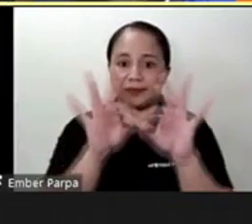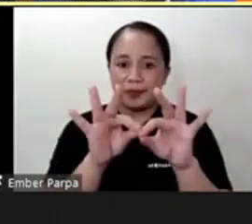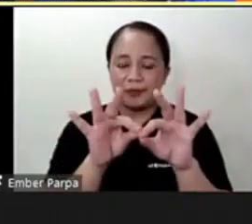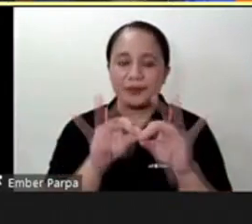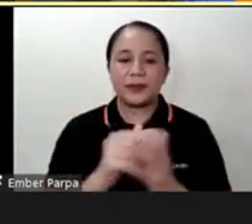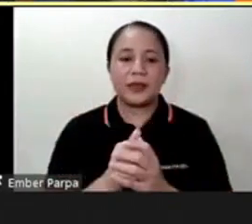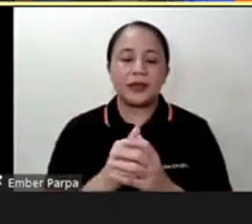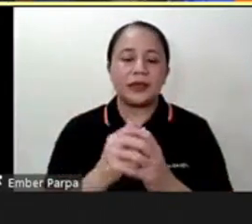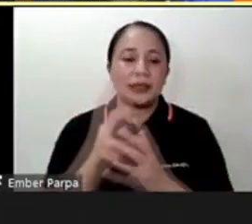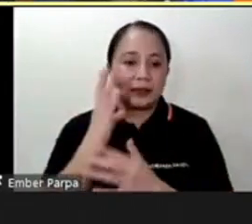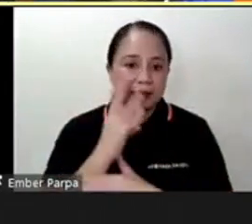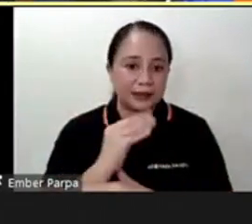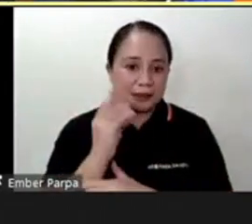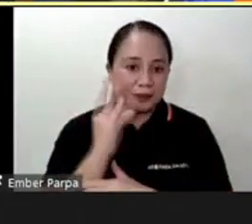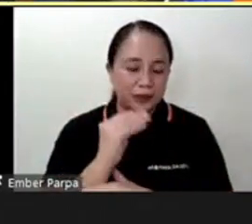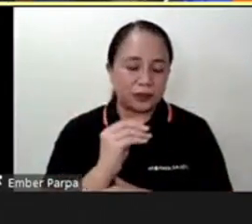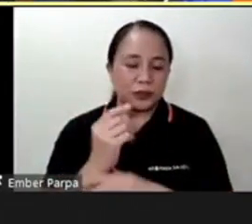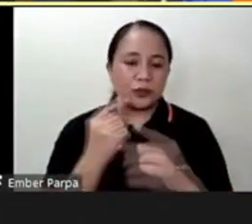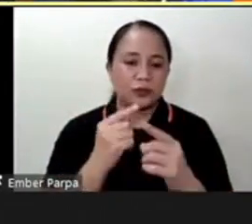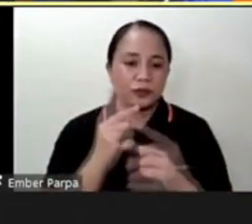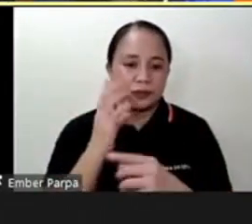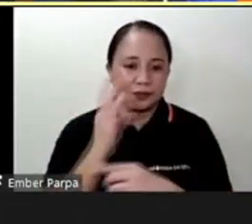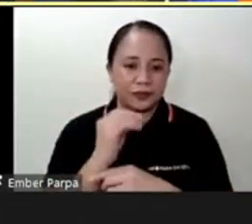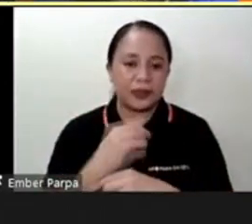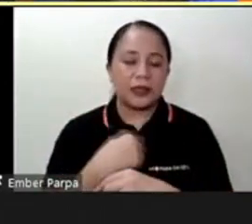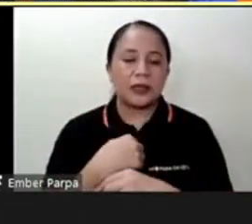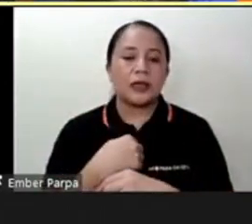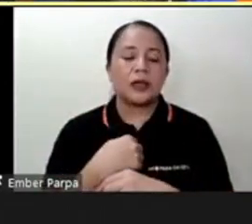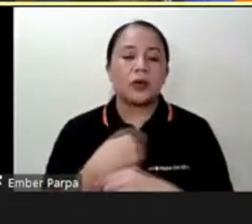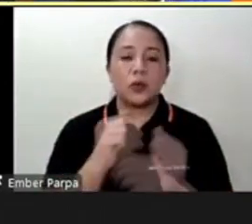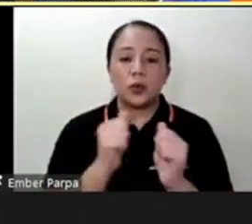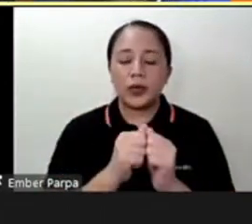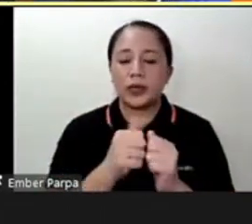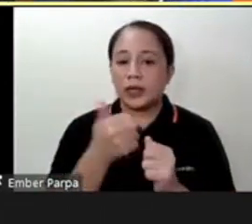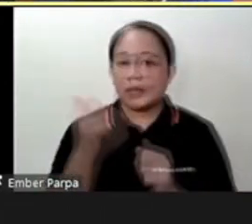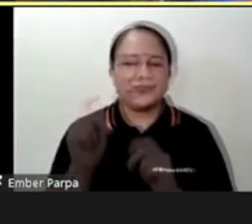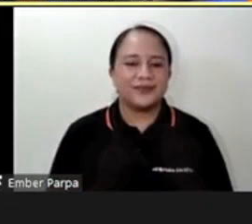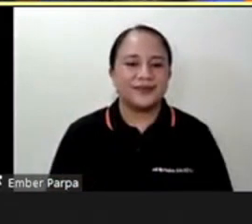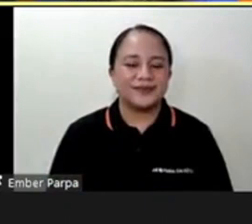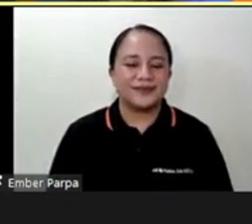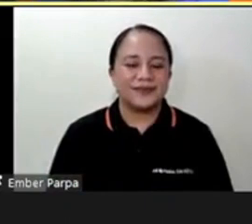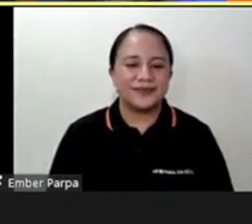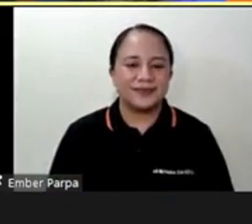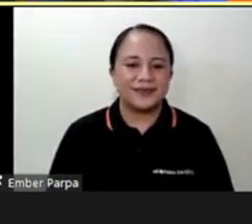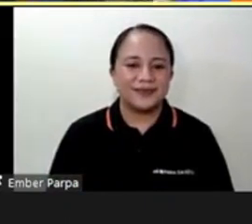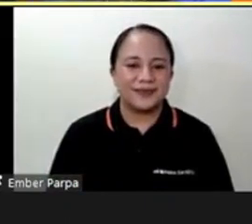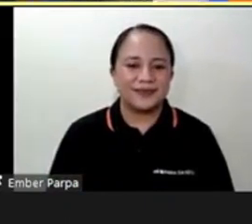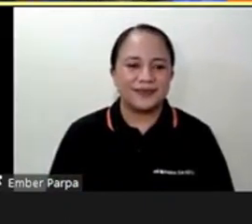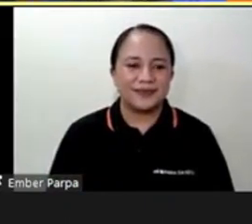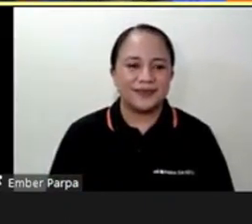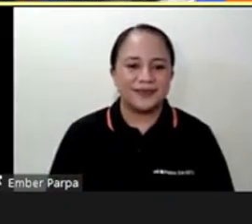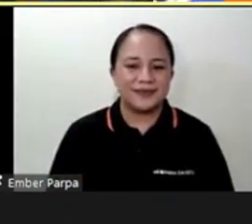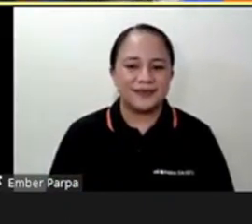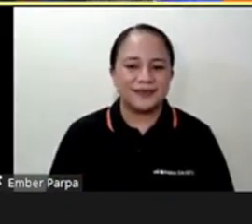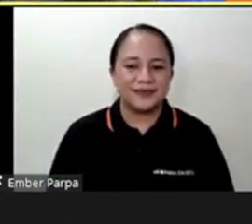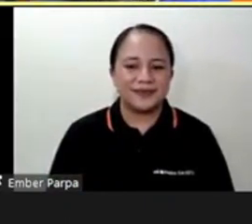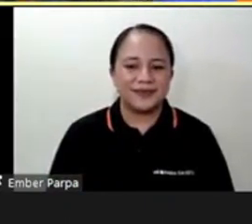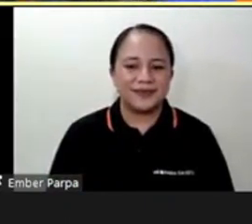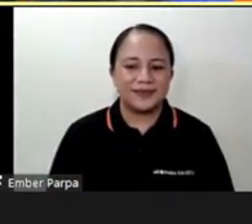content and the experience of going through it, whether it's with other people or on your own. So that's one.